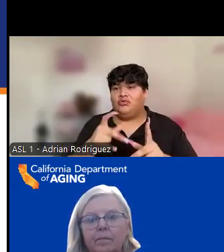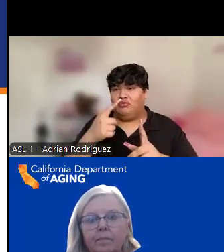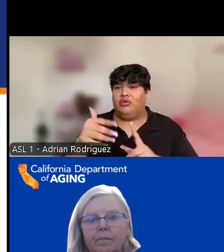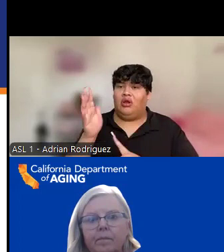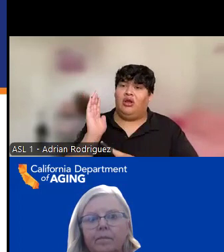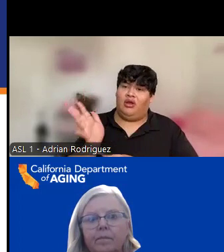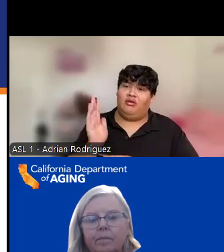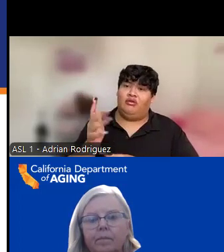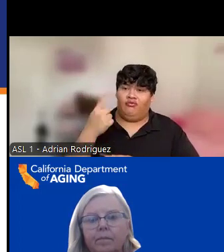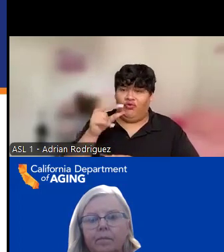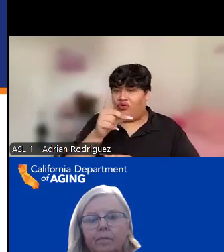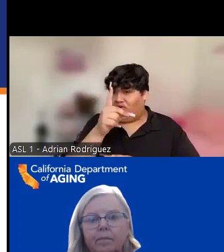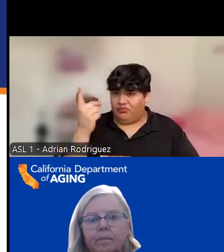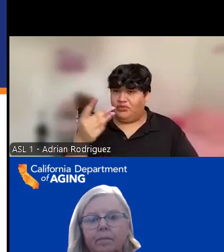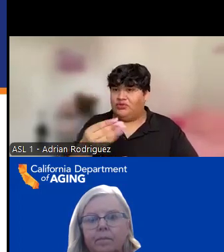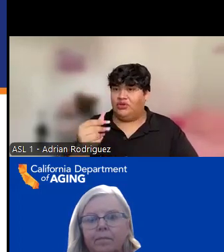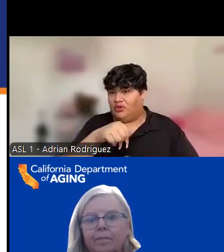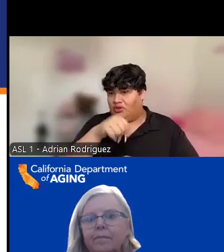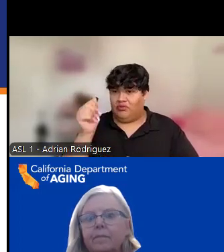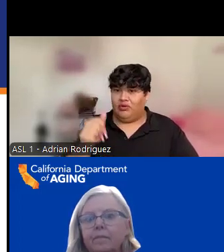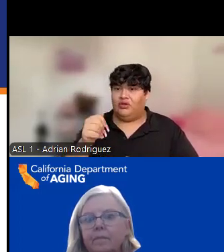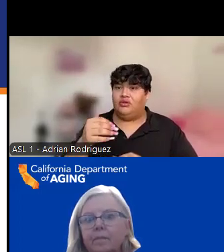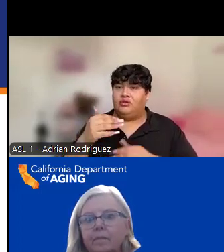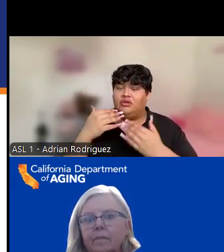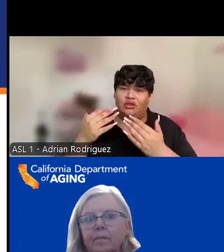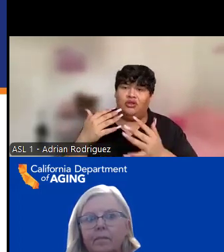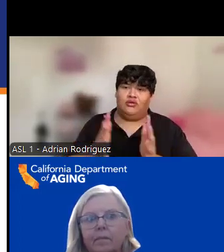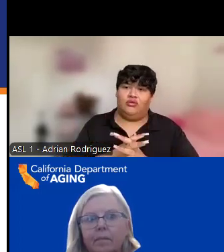for dementia awareness and screening. Thank you.